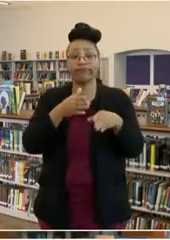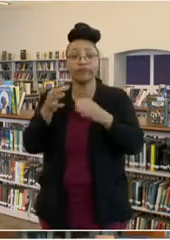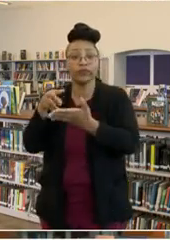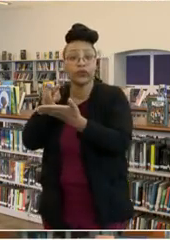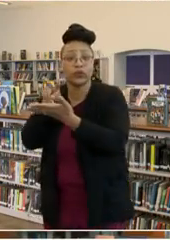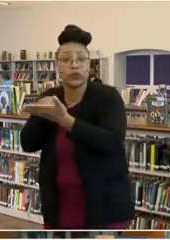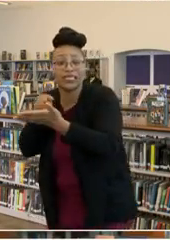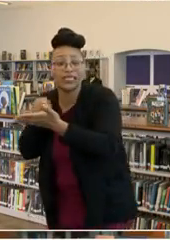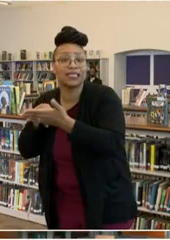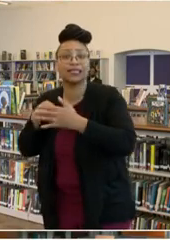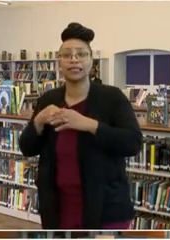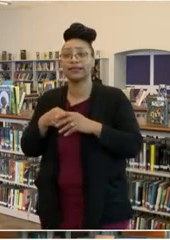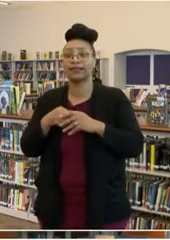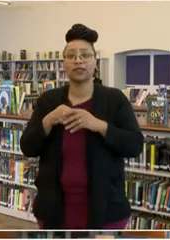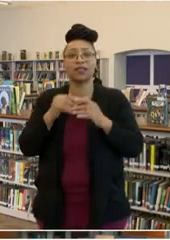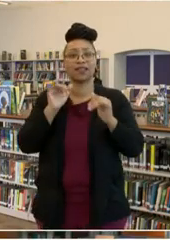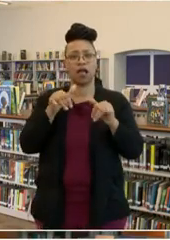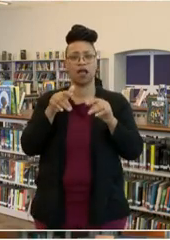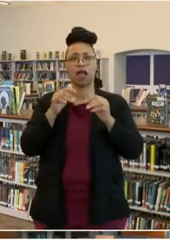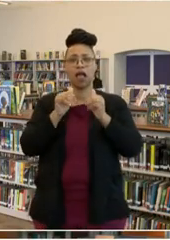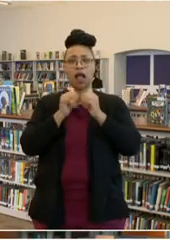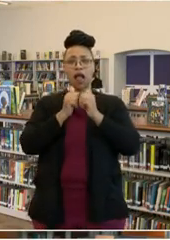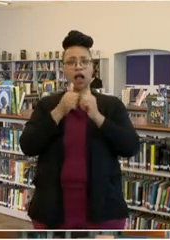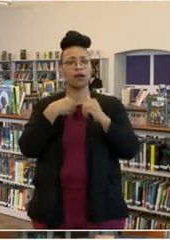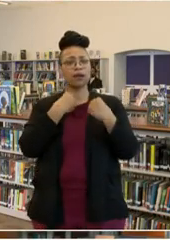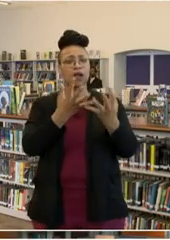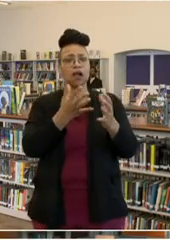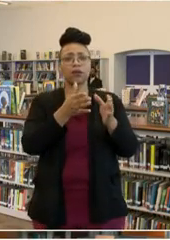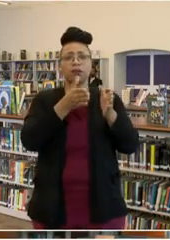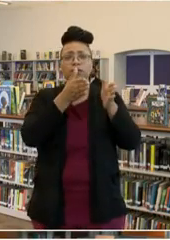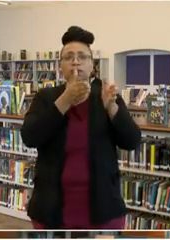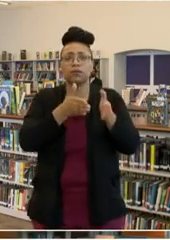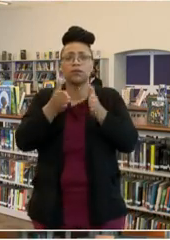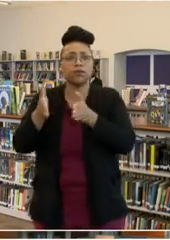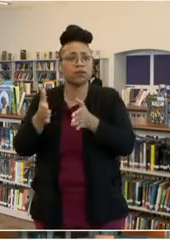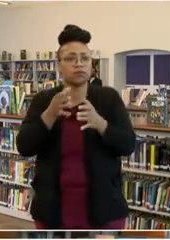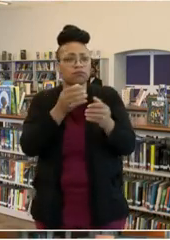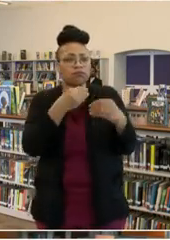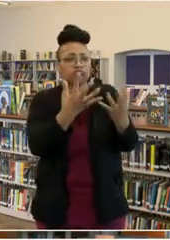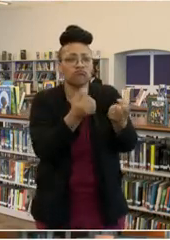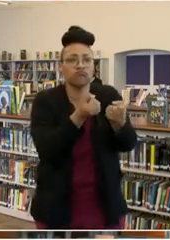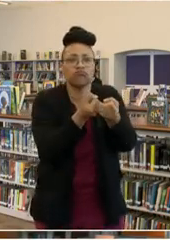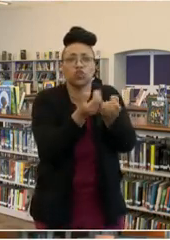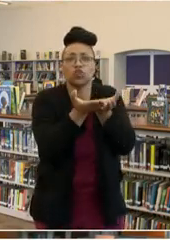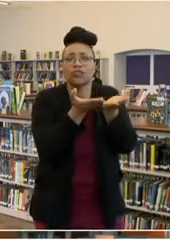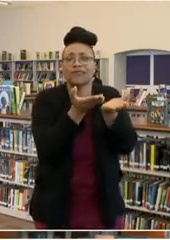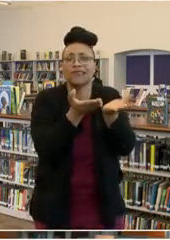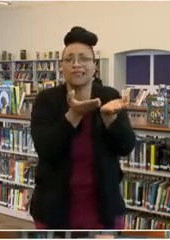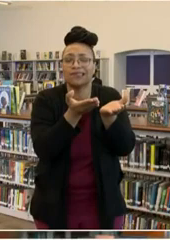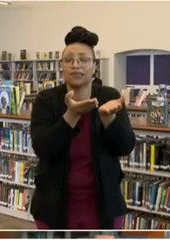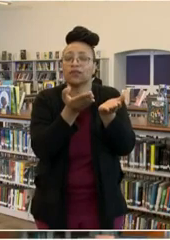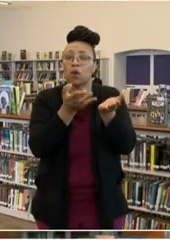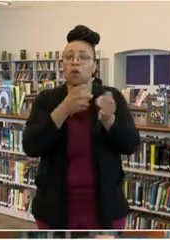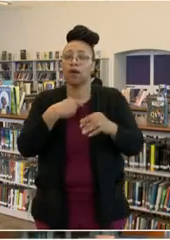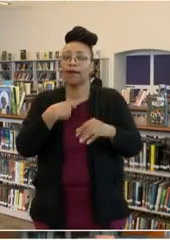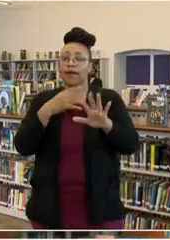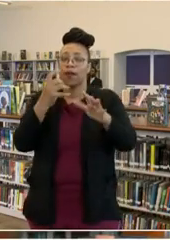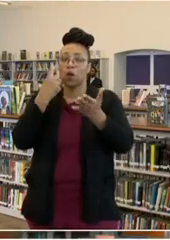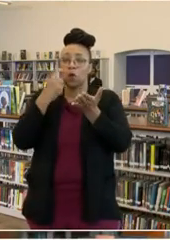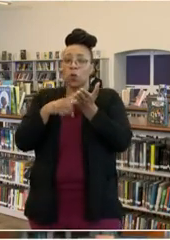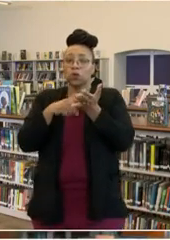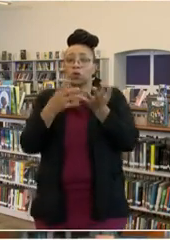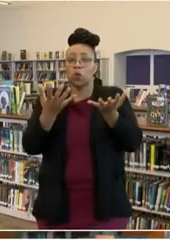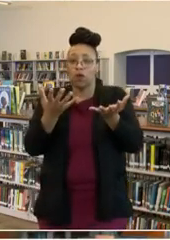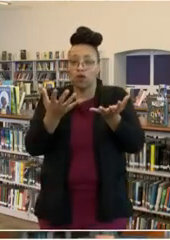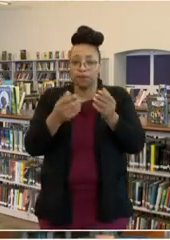I am a happy superintendent this morning. I do want to acknowledge our current partners that are here today, City Tutor DC,